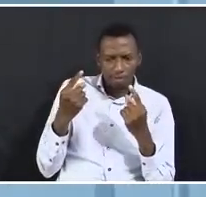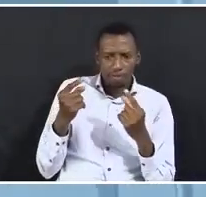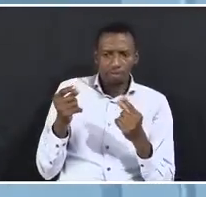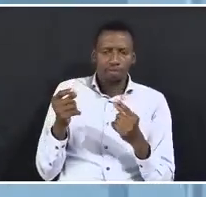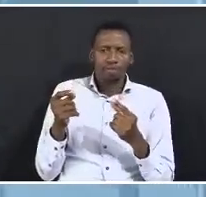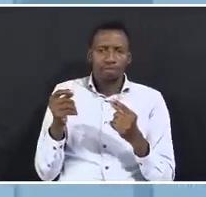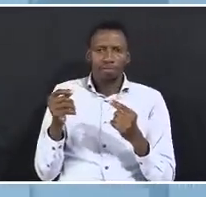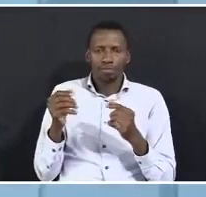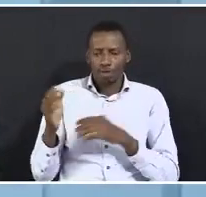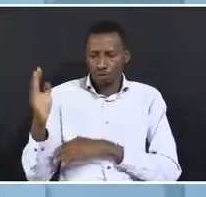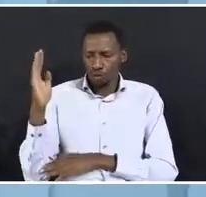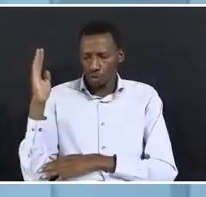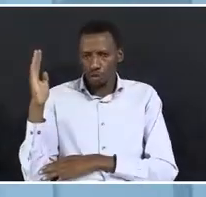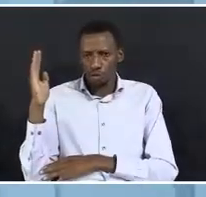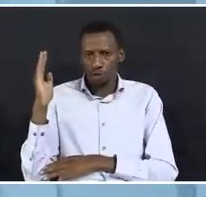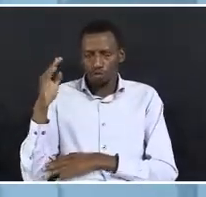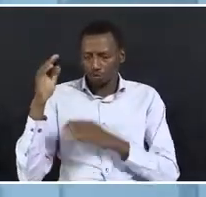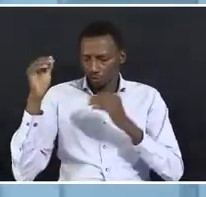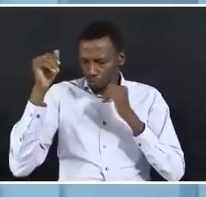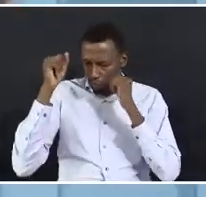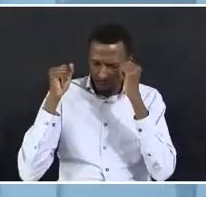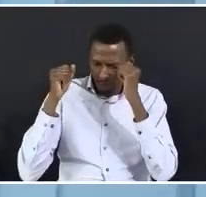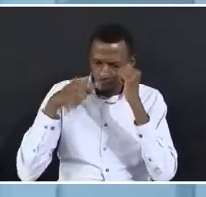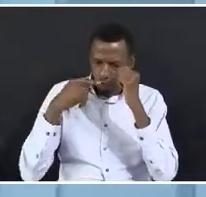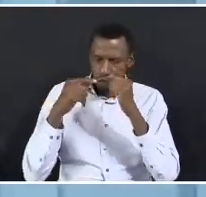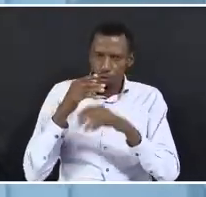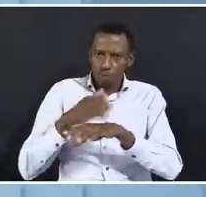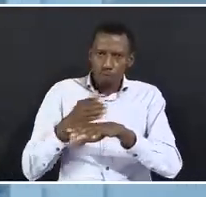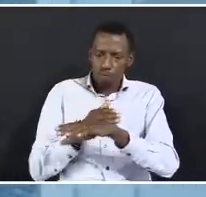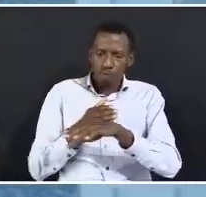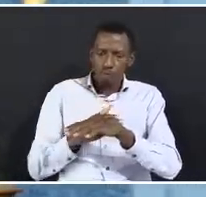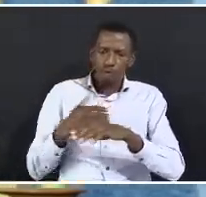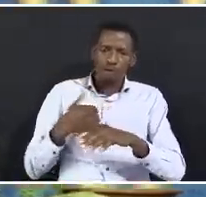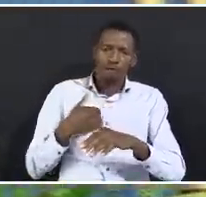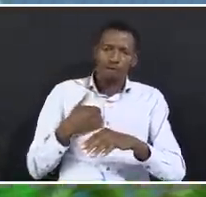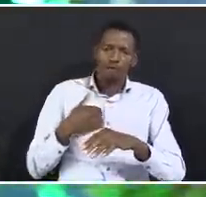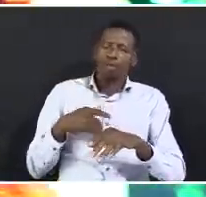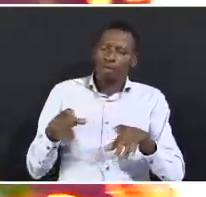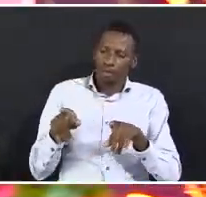soldier. That a man is too small for that point.